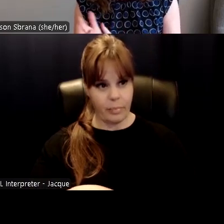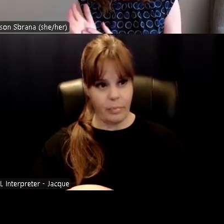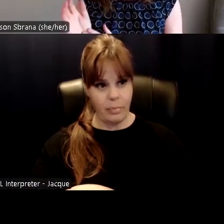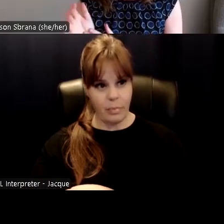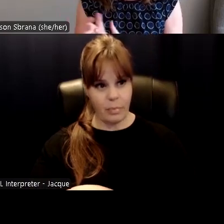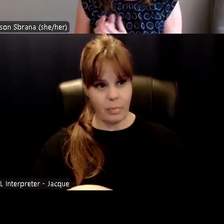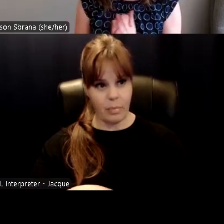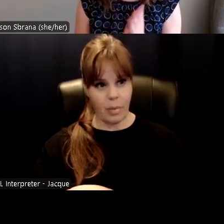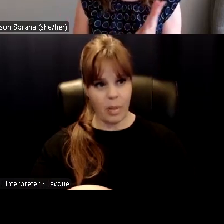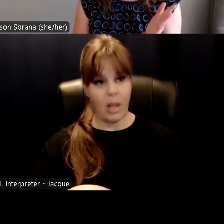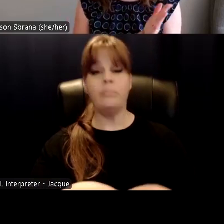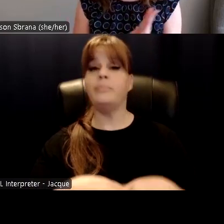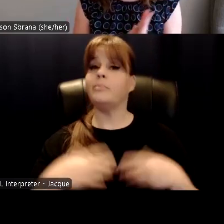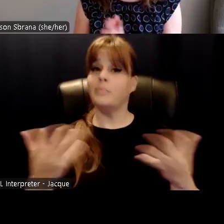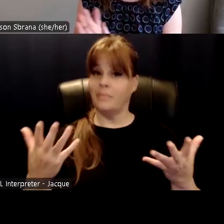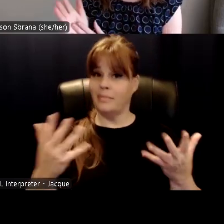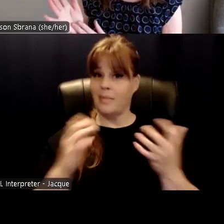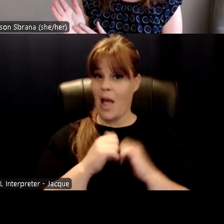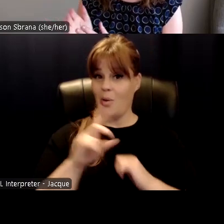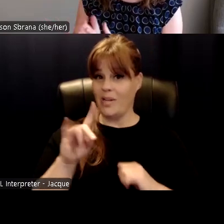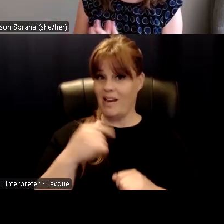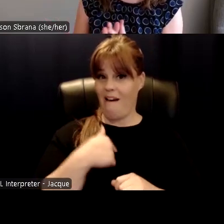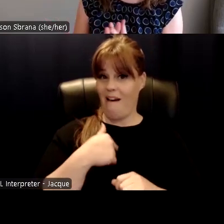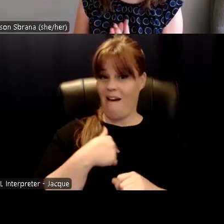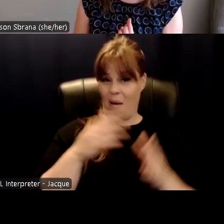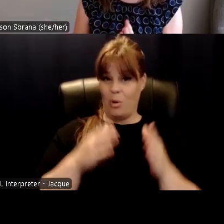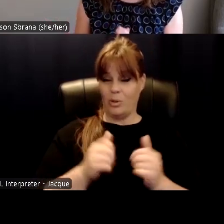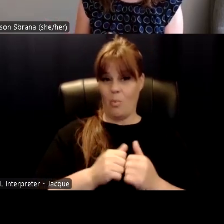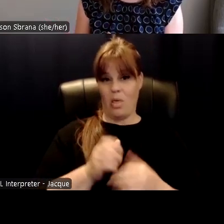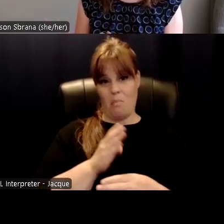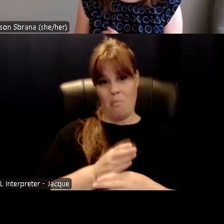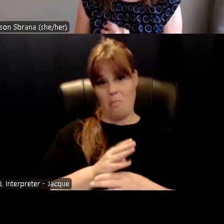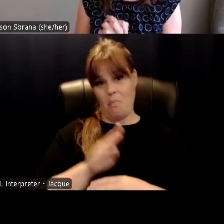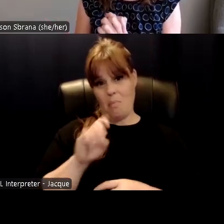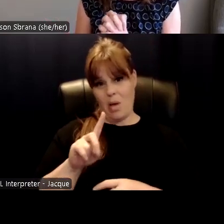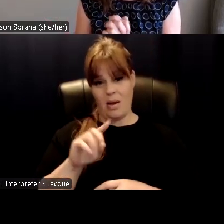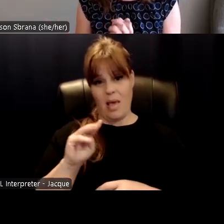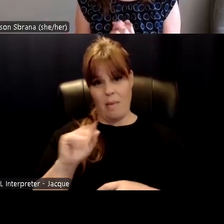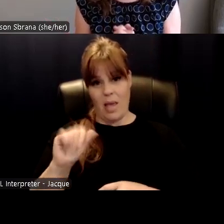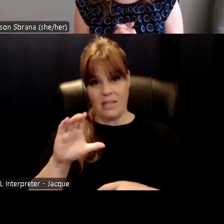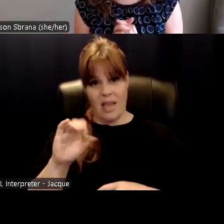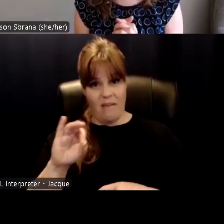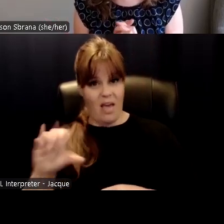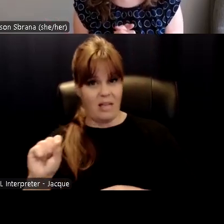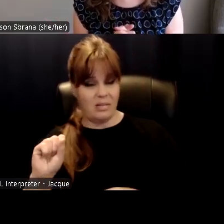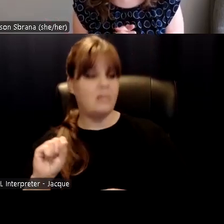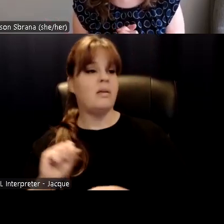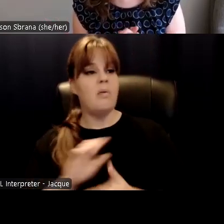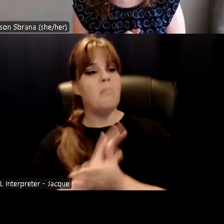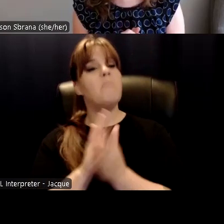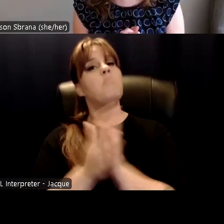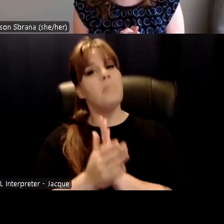So, how did I, a person with moderate to mild ME/CFS, begin to feel comfortable with